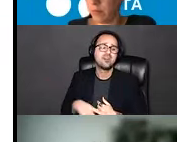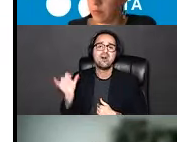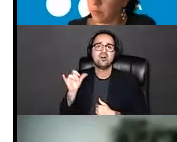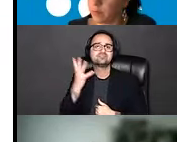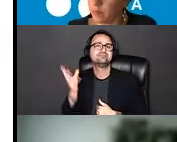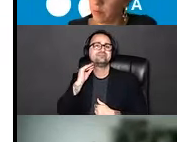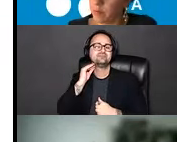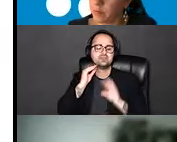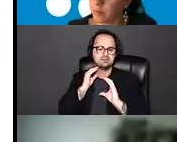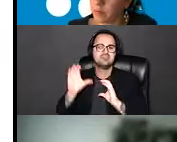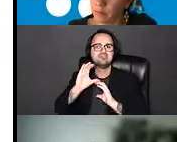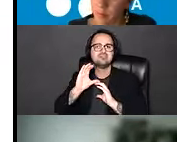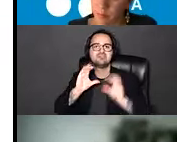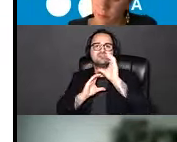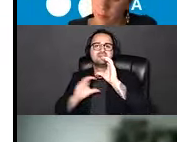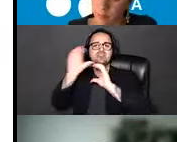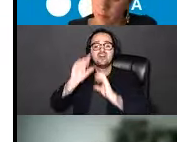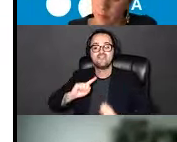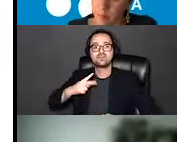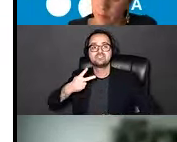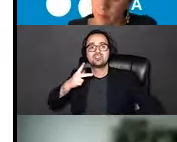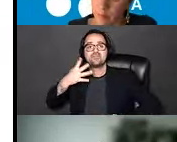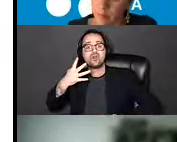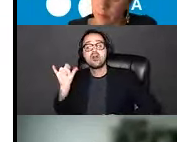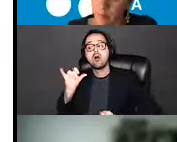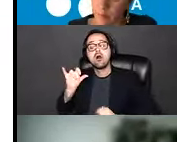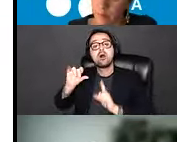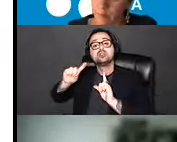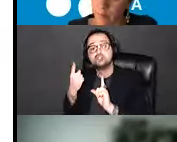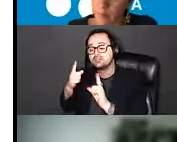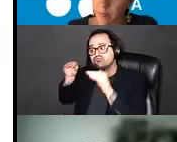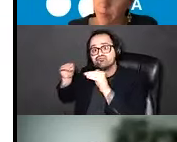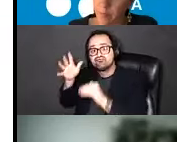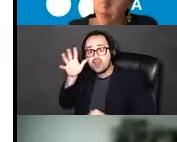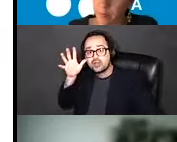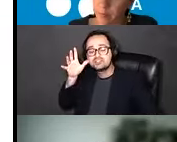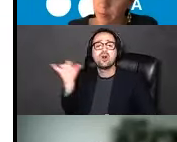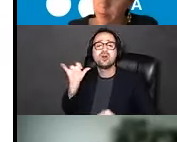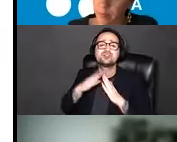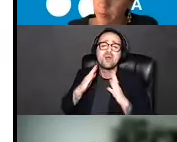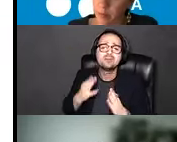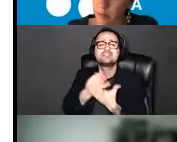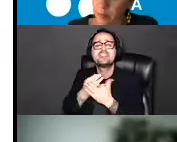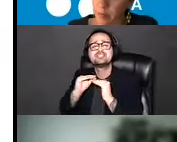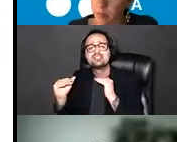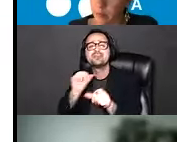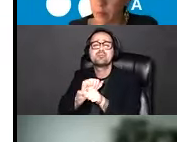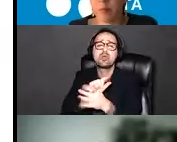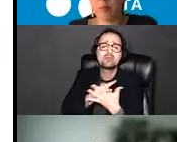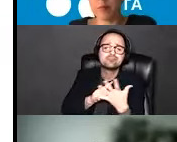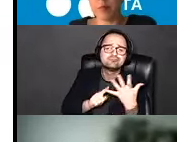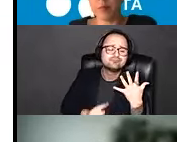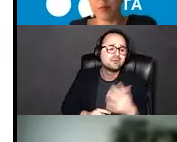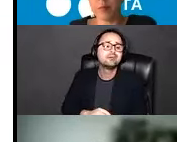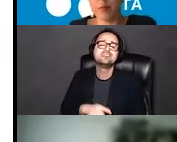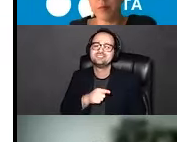building blocks. So not just parent skill building, but also housing, financial stability, employment, all of those things. And this, again, as